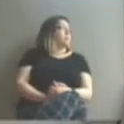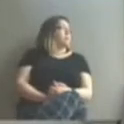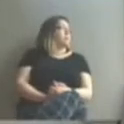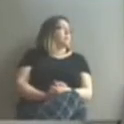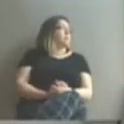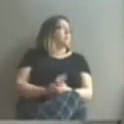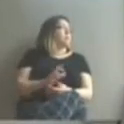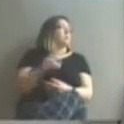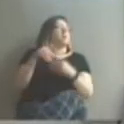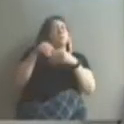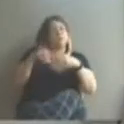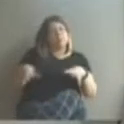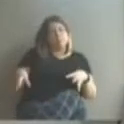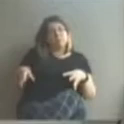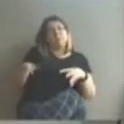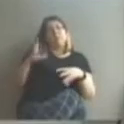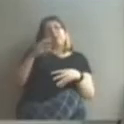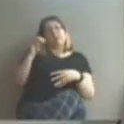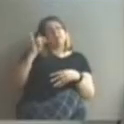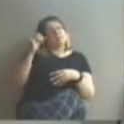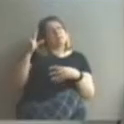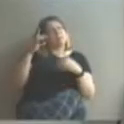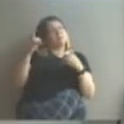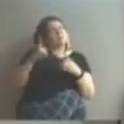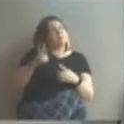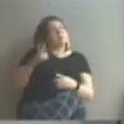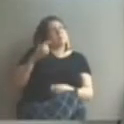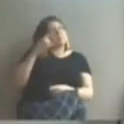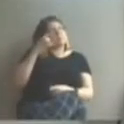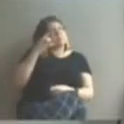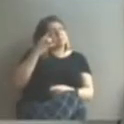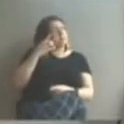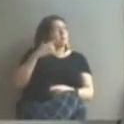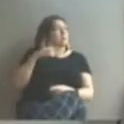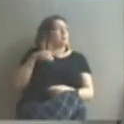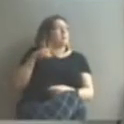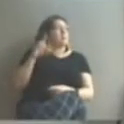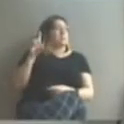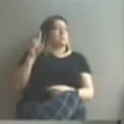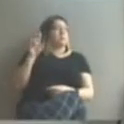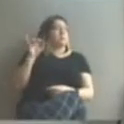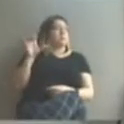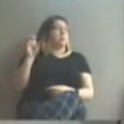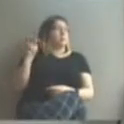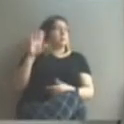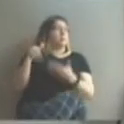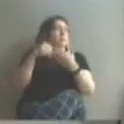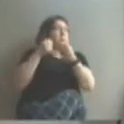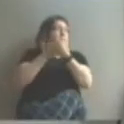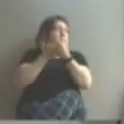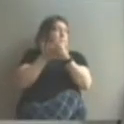chart and the job description. That's correct. All right, is there a second? Second made by Member Duncan. All those in favor?